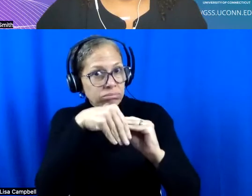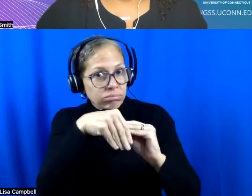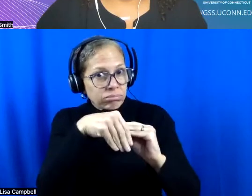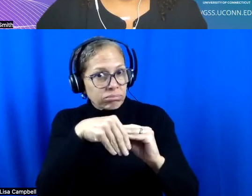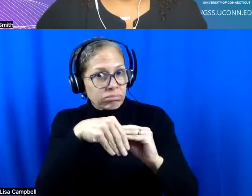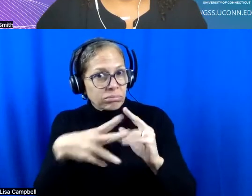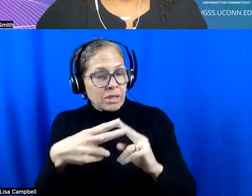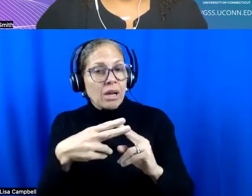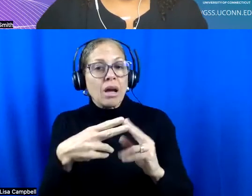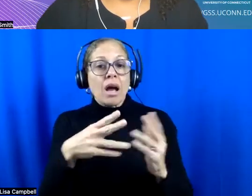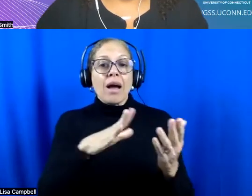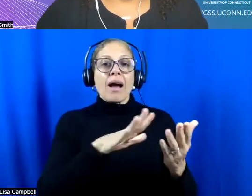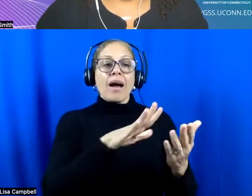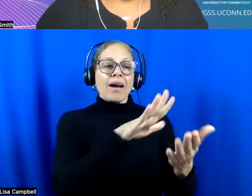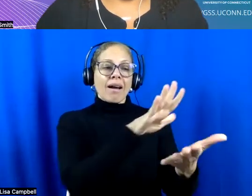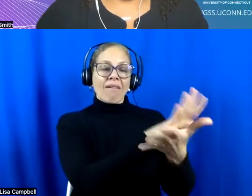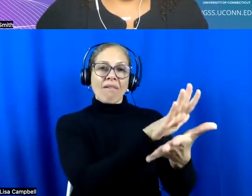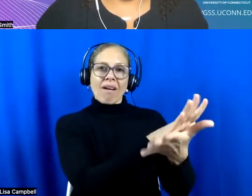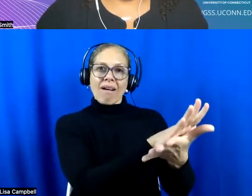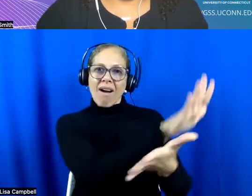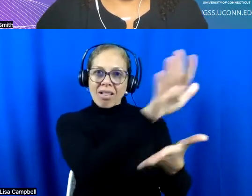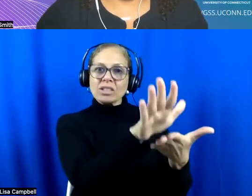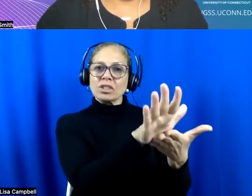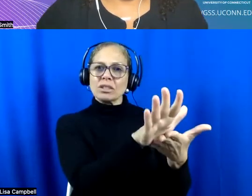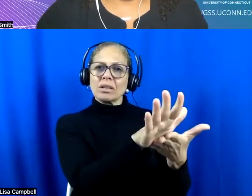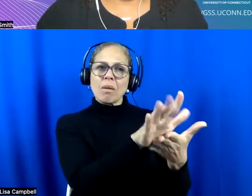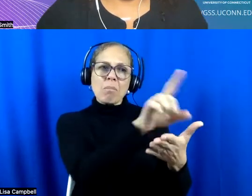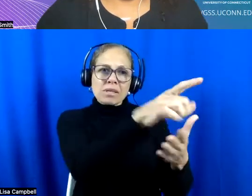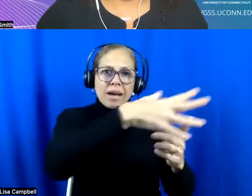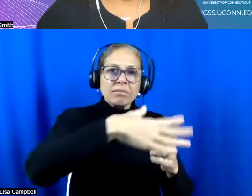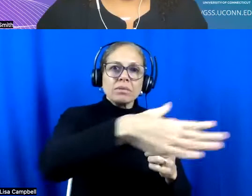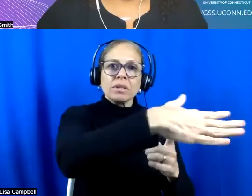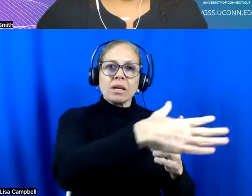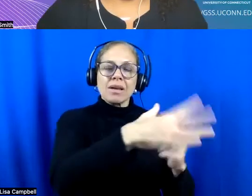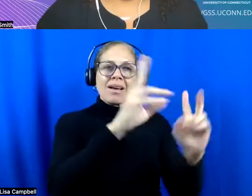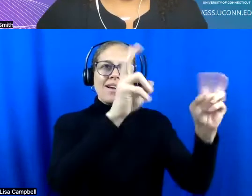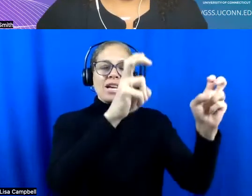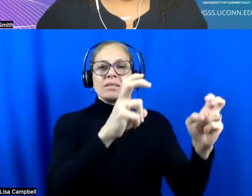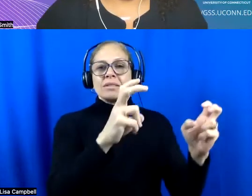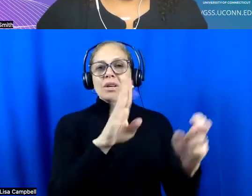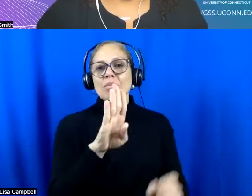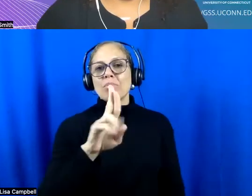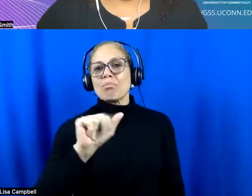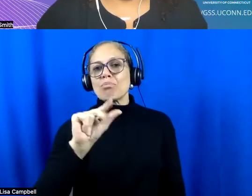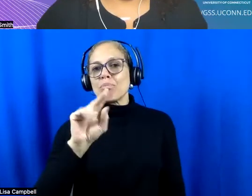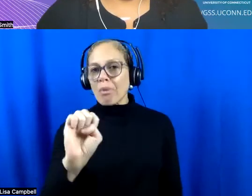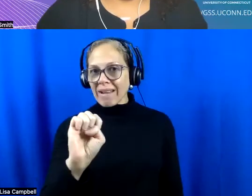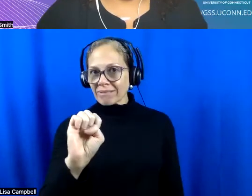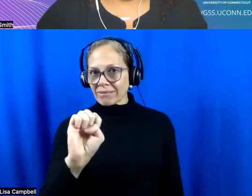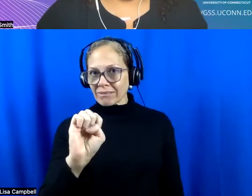campuses really create spaces, brave spaces, a new term I've learned and really want